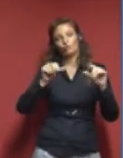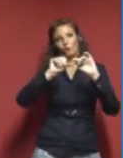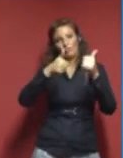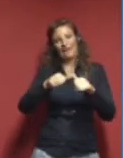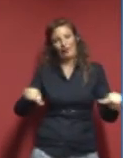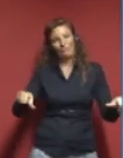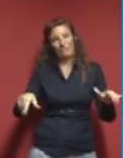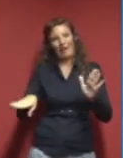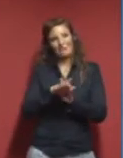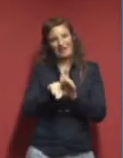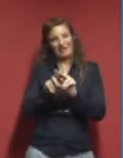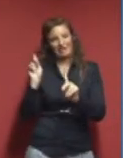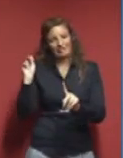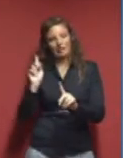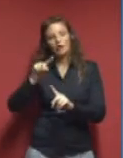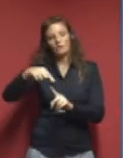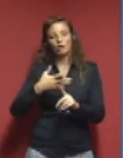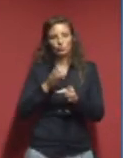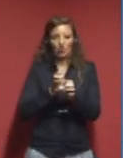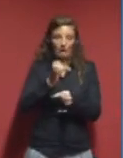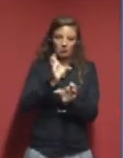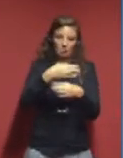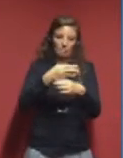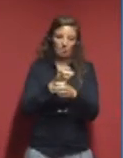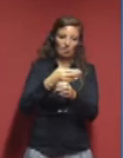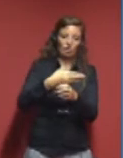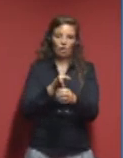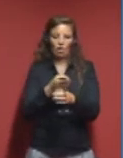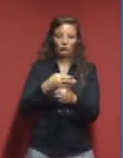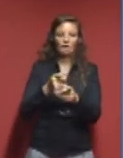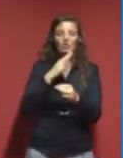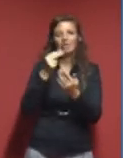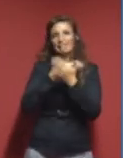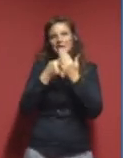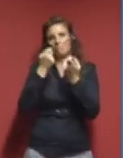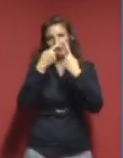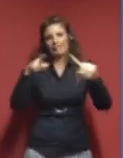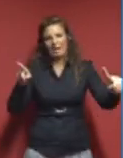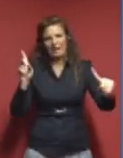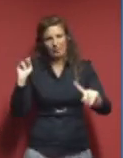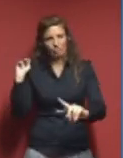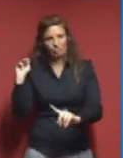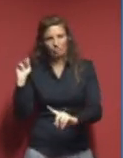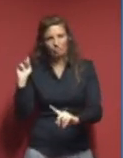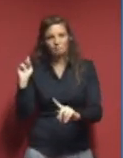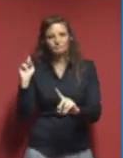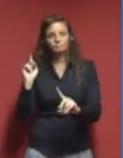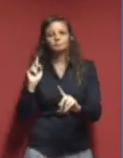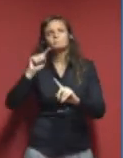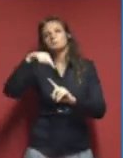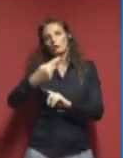rotary axis, a different head design, really oversized, super amazing exhaust